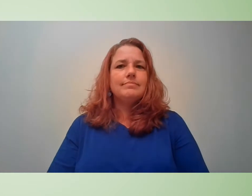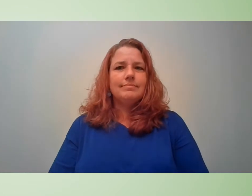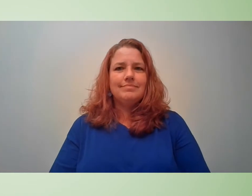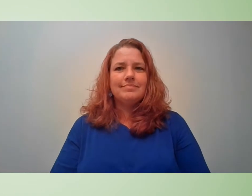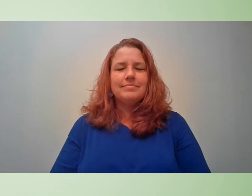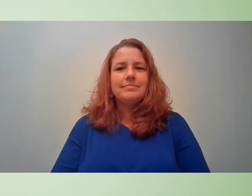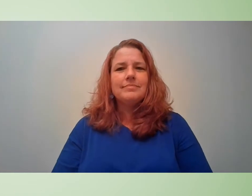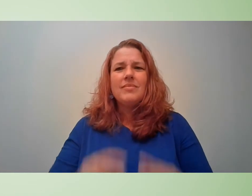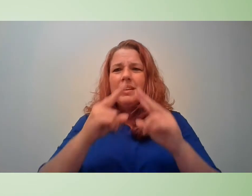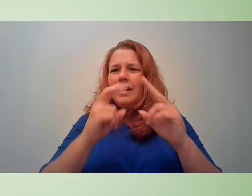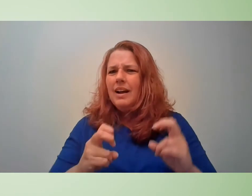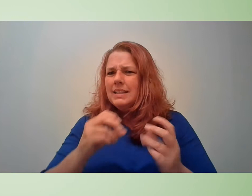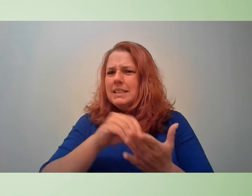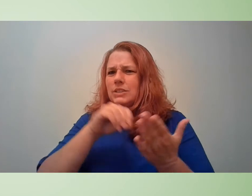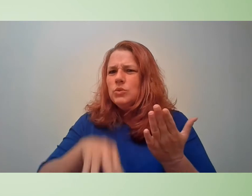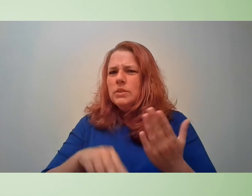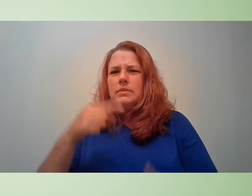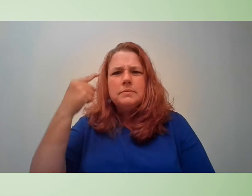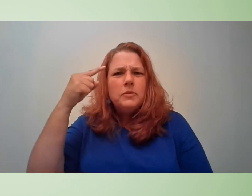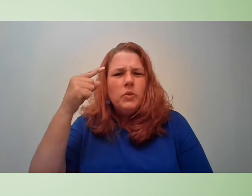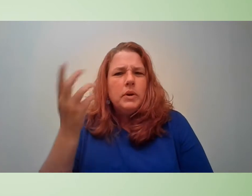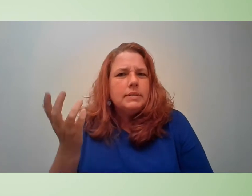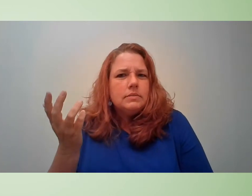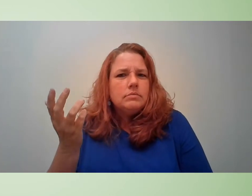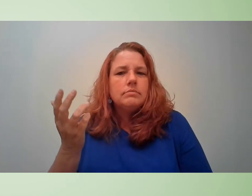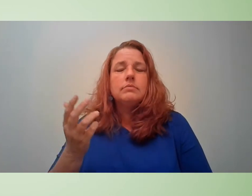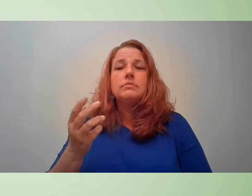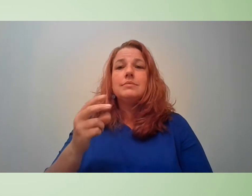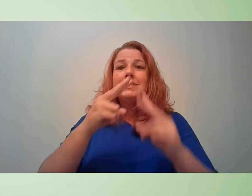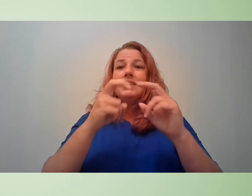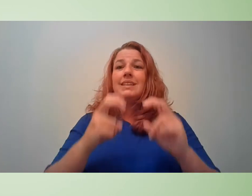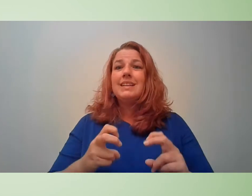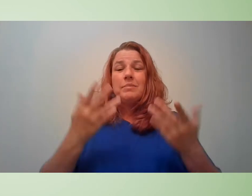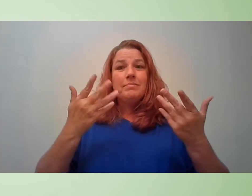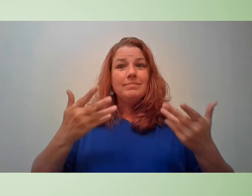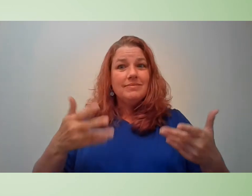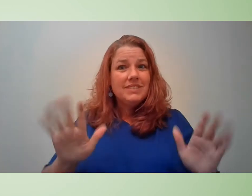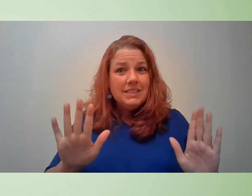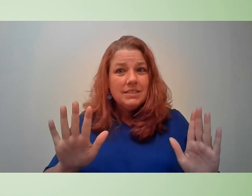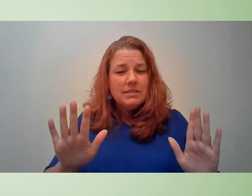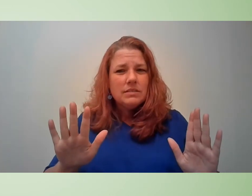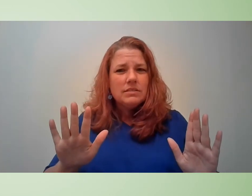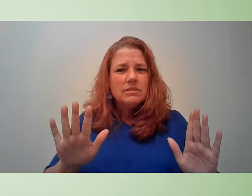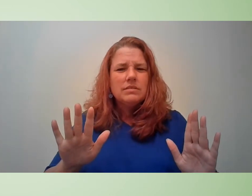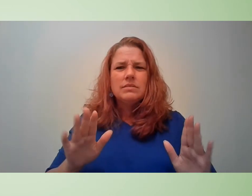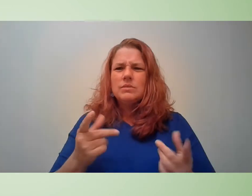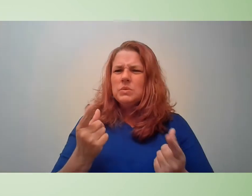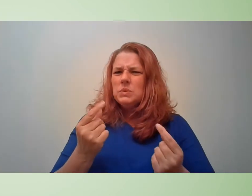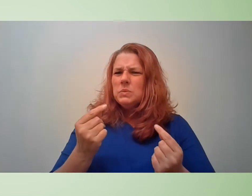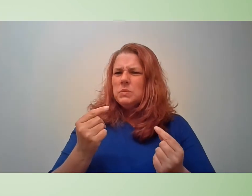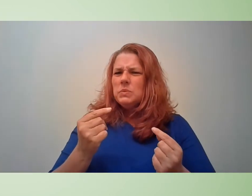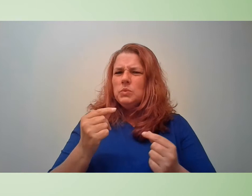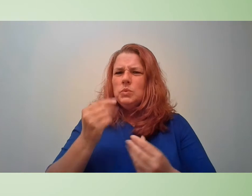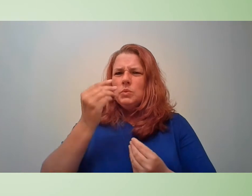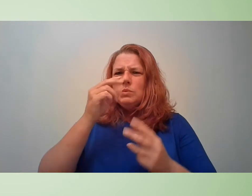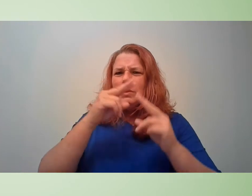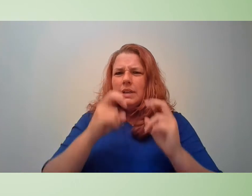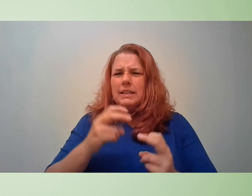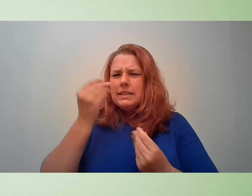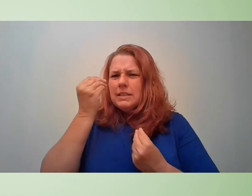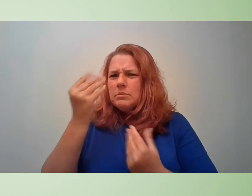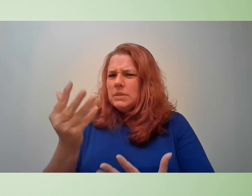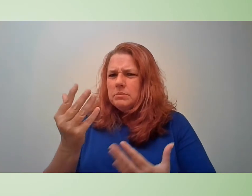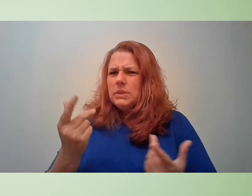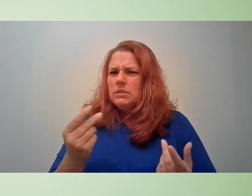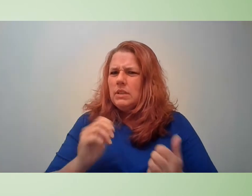Why do we assess students? How do we use assessment results? There are different types of assessments. Milestones and GAA